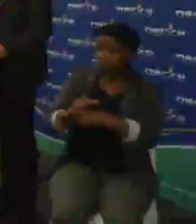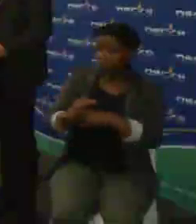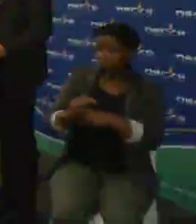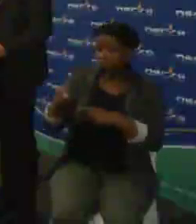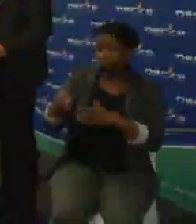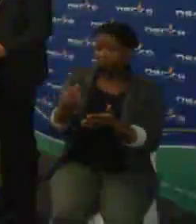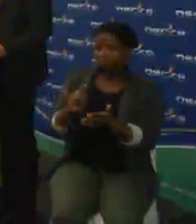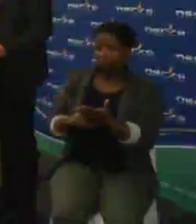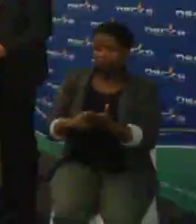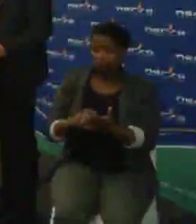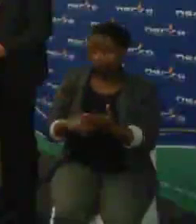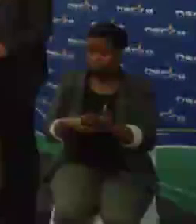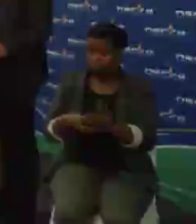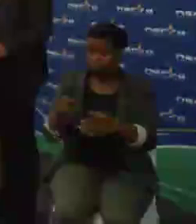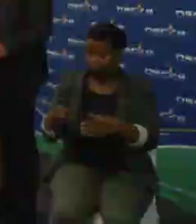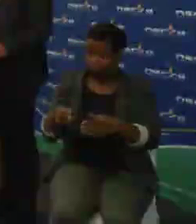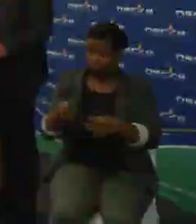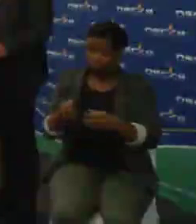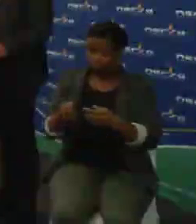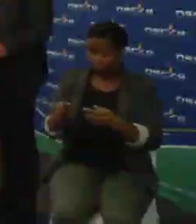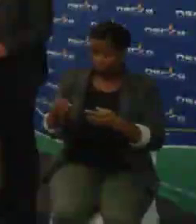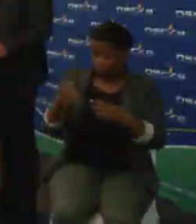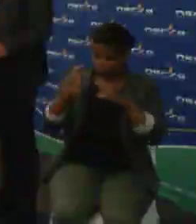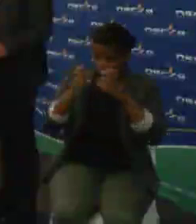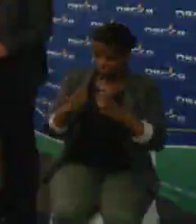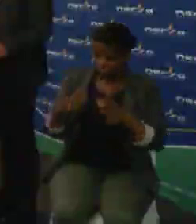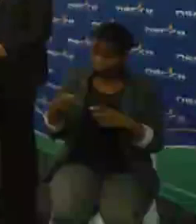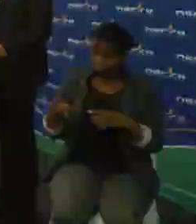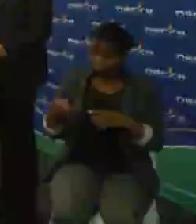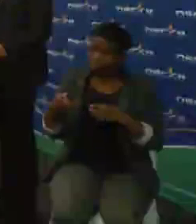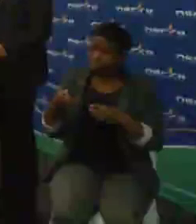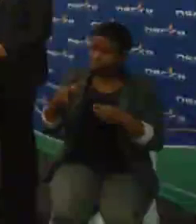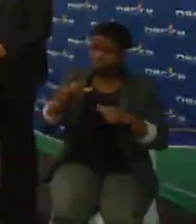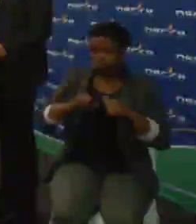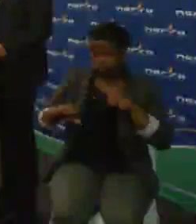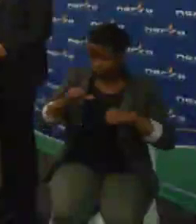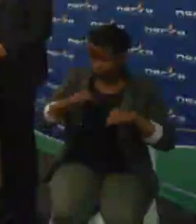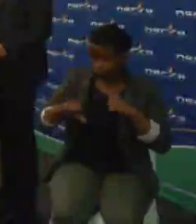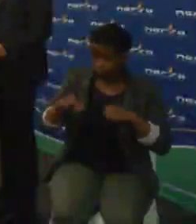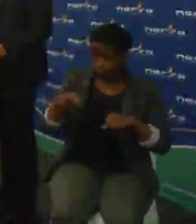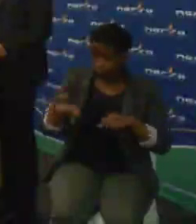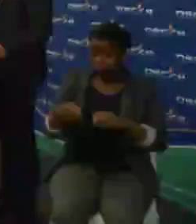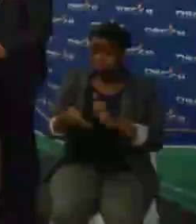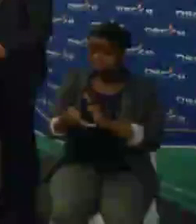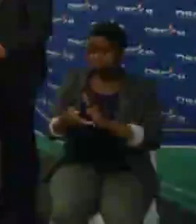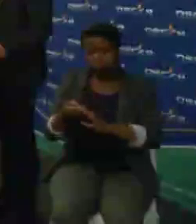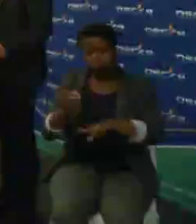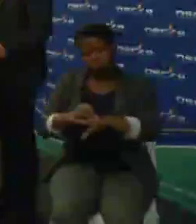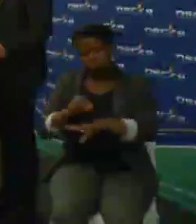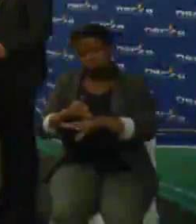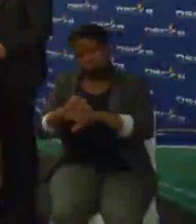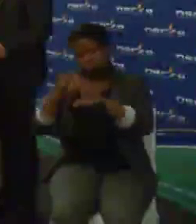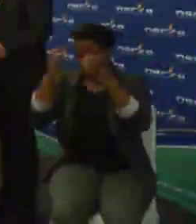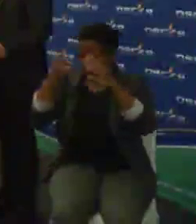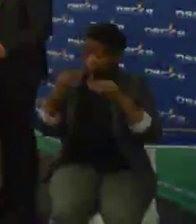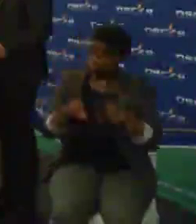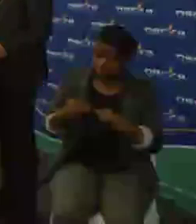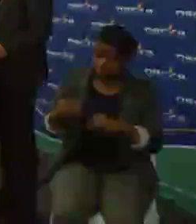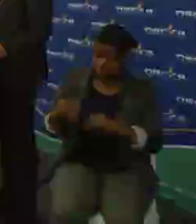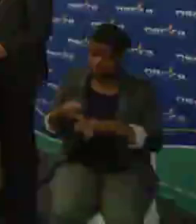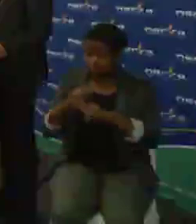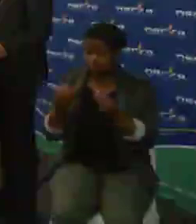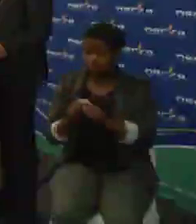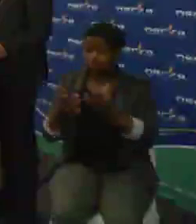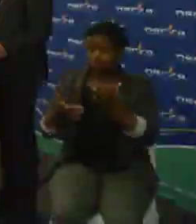demand, and a greater sensitivity than Eskom might be anticipating. So what effect will this have on Eskom's business model?